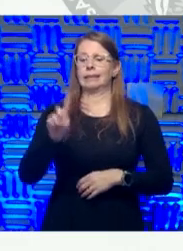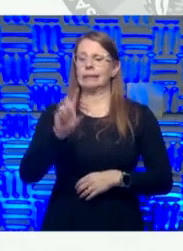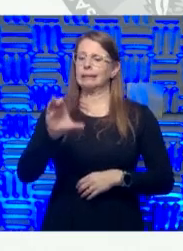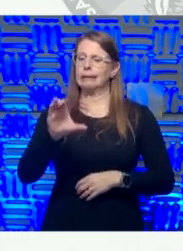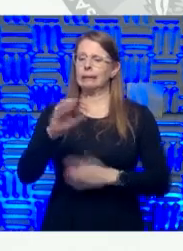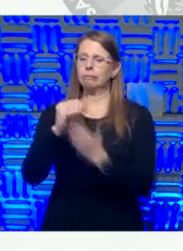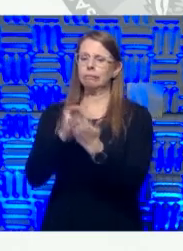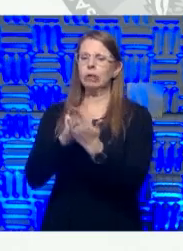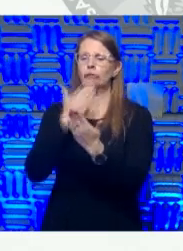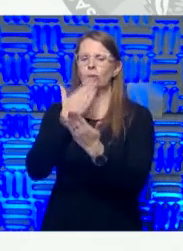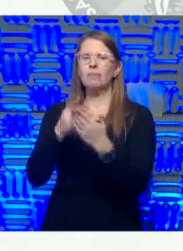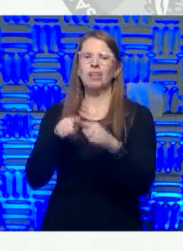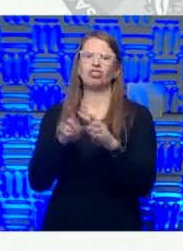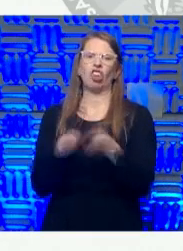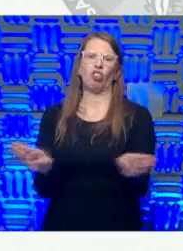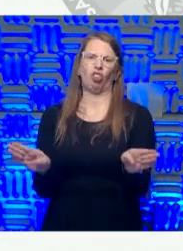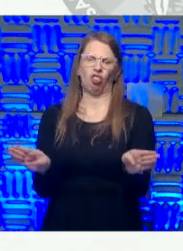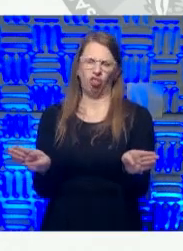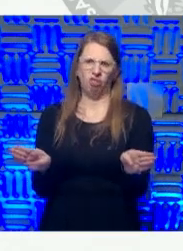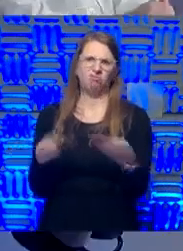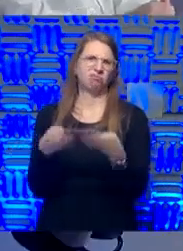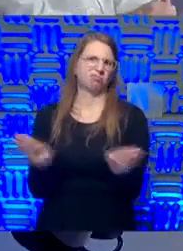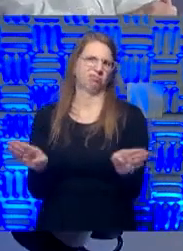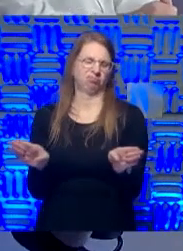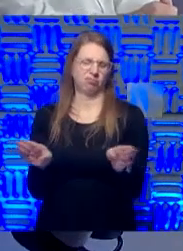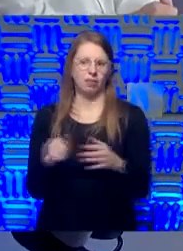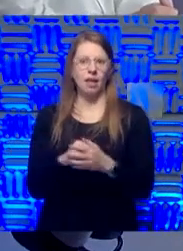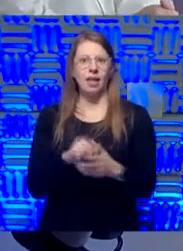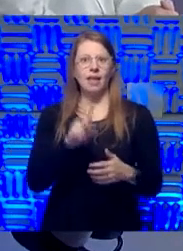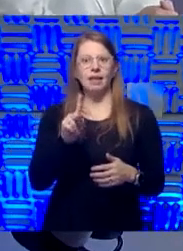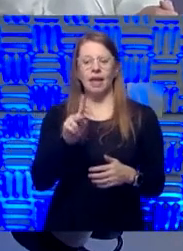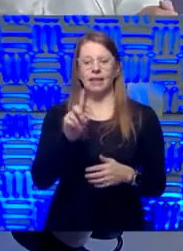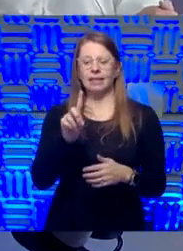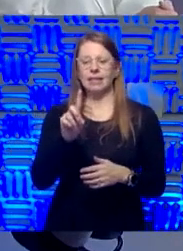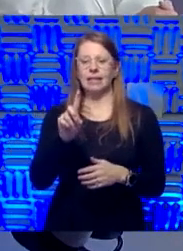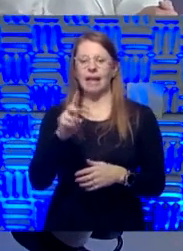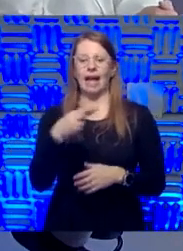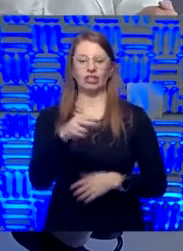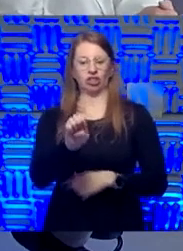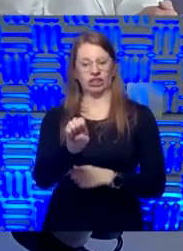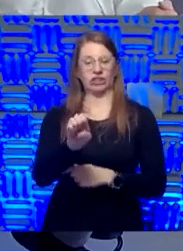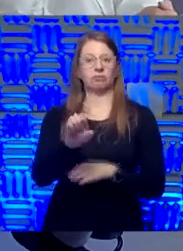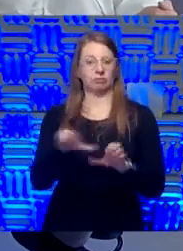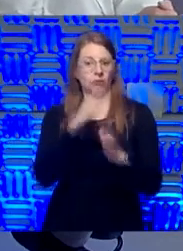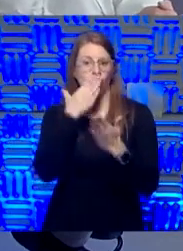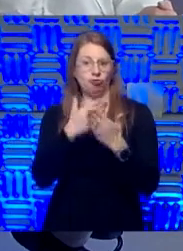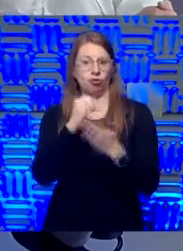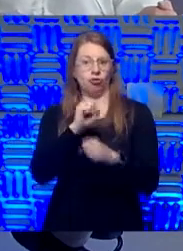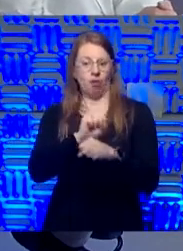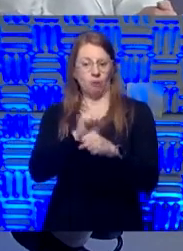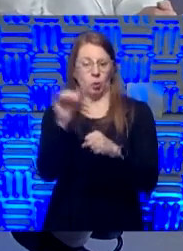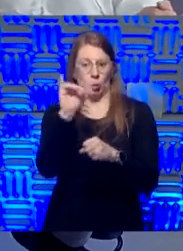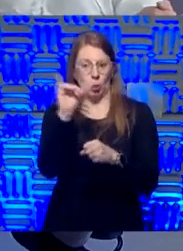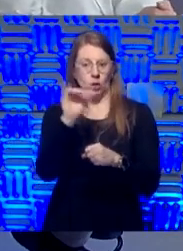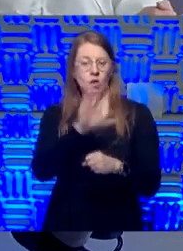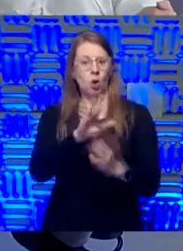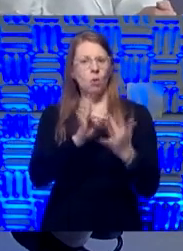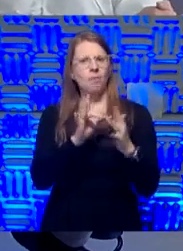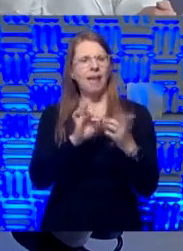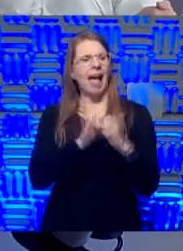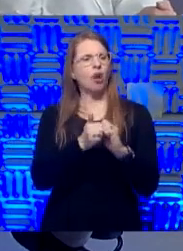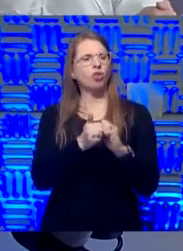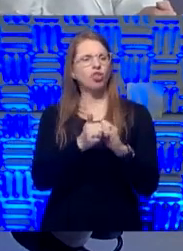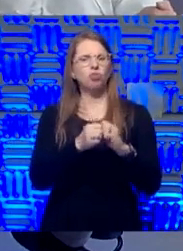good, but it's very general. It's Yeah, it is. extremely general when it comes to KDHE does a return. good job for The general, for KDHE things is- like that. But Bill, talk a little bit about your website. How do you